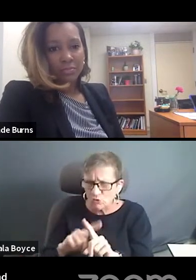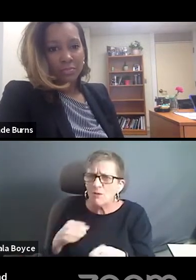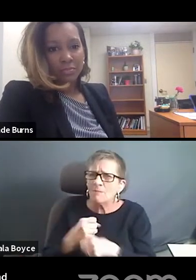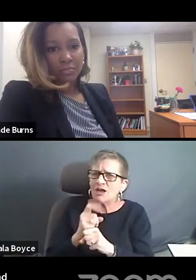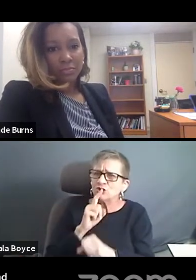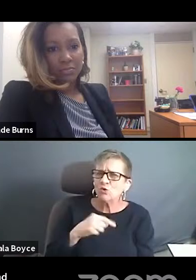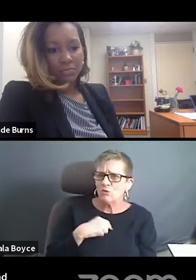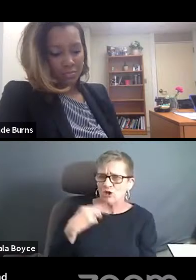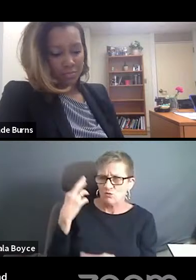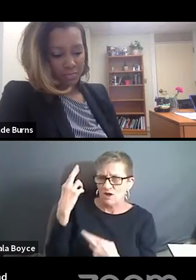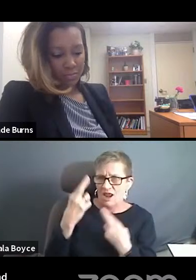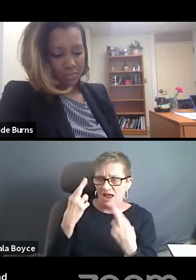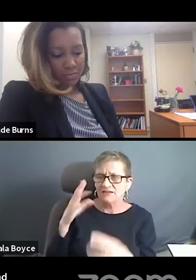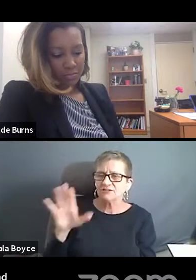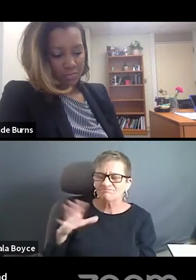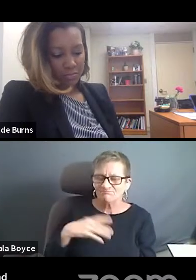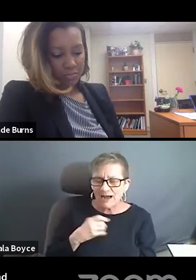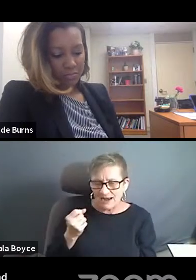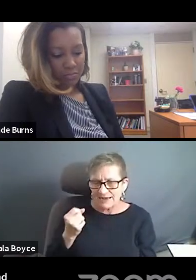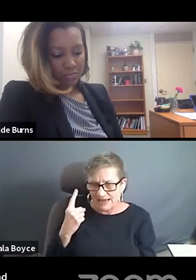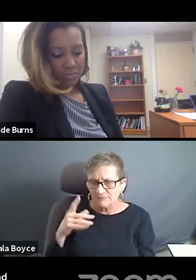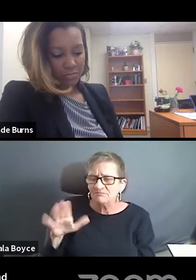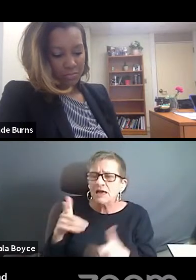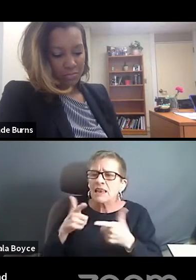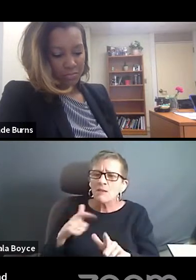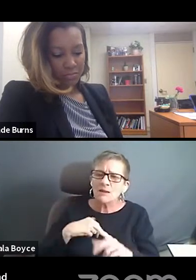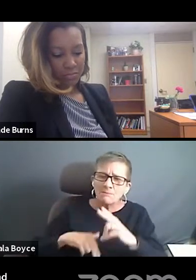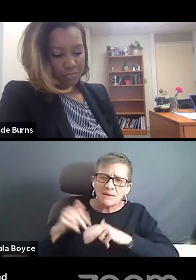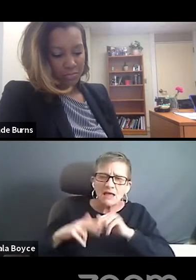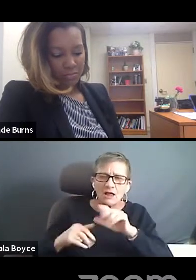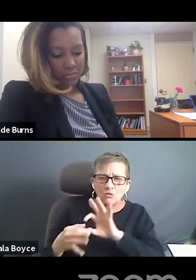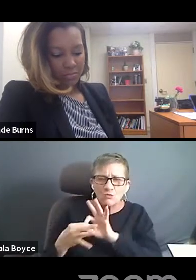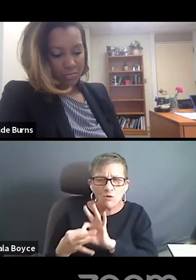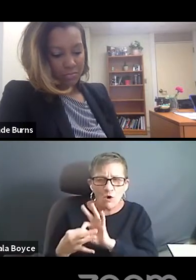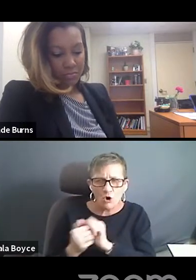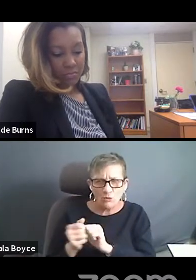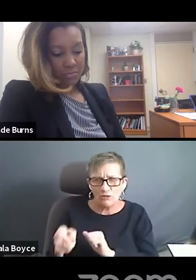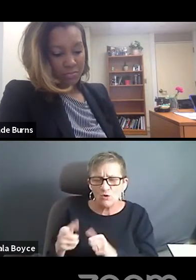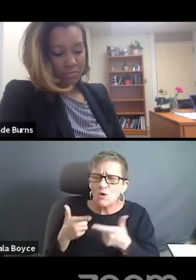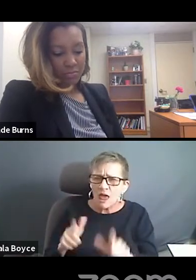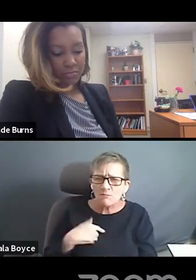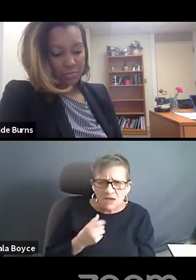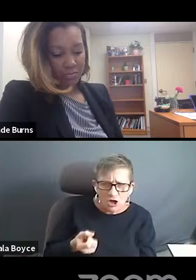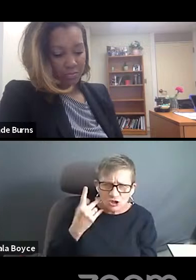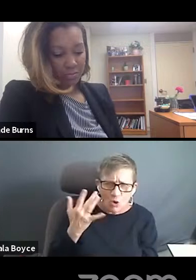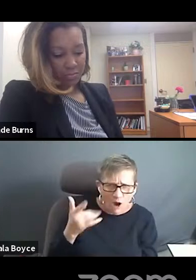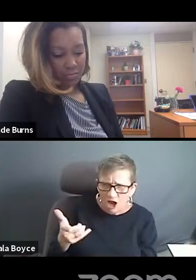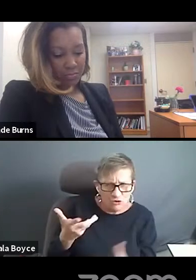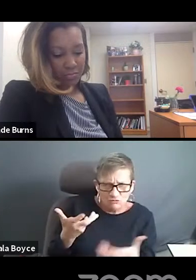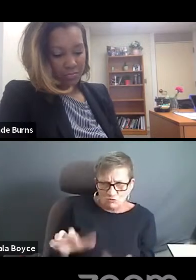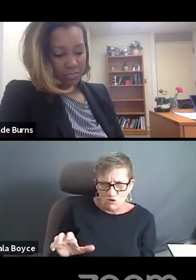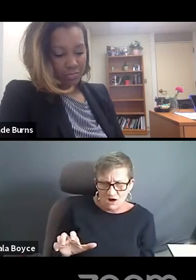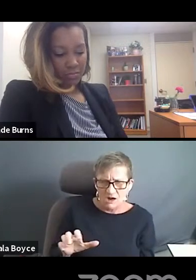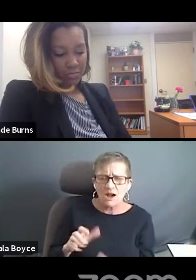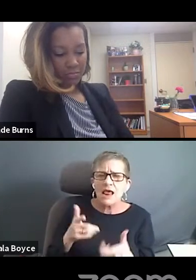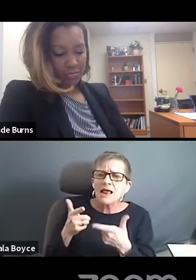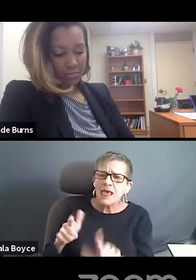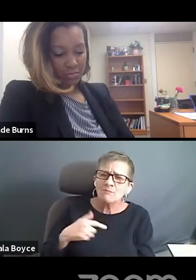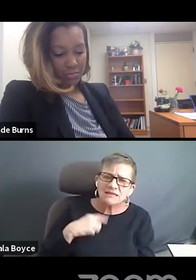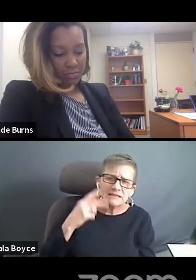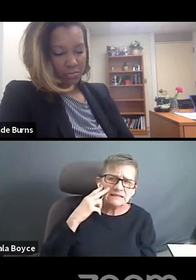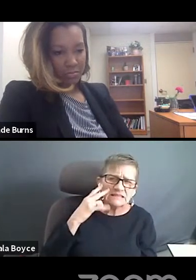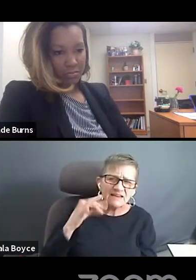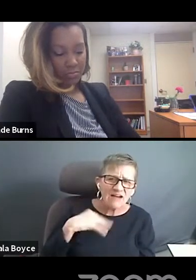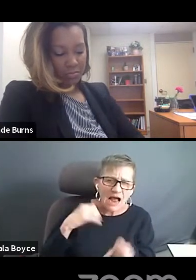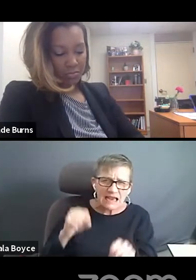that, okay, I get that. Let me build some rapport with you. Let me try to understand why you don't. Let me see if I can